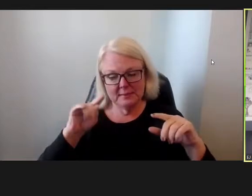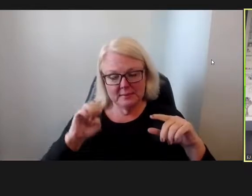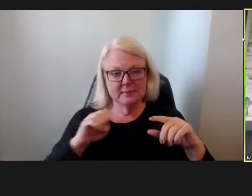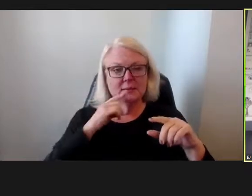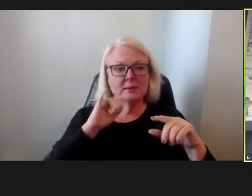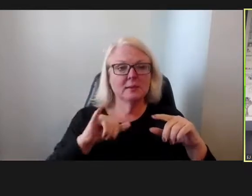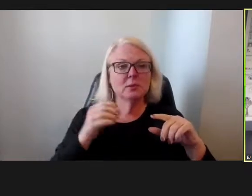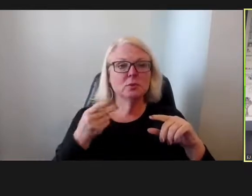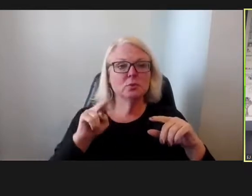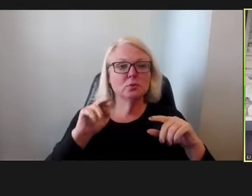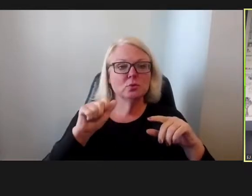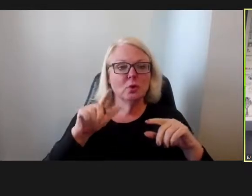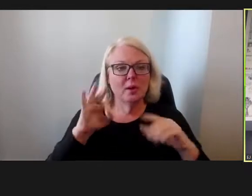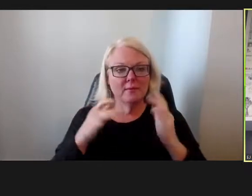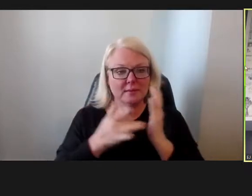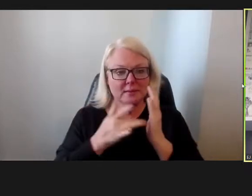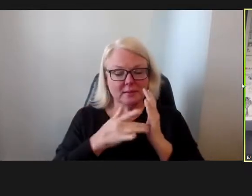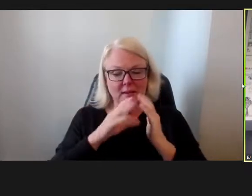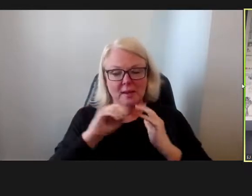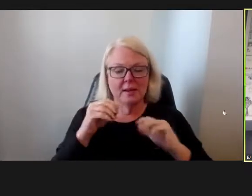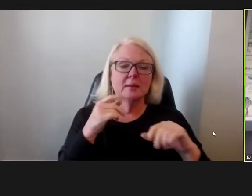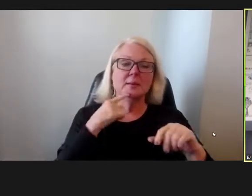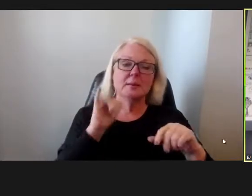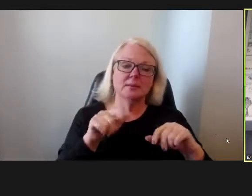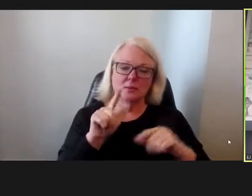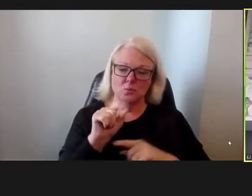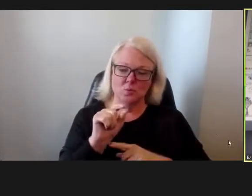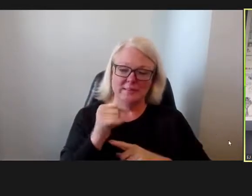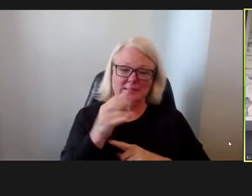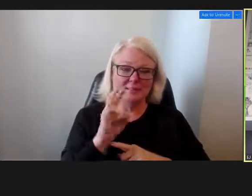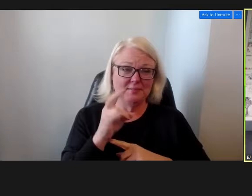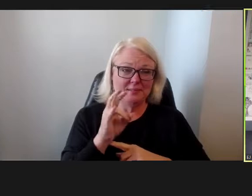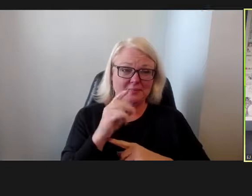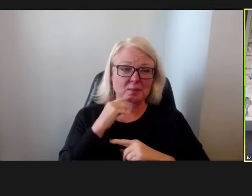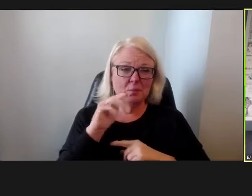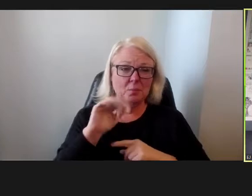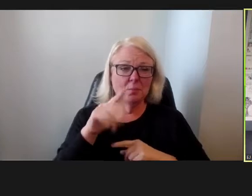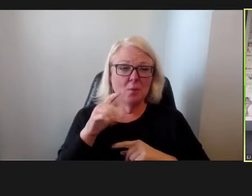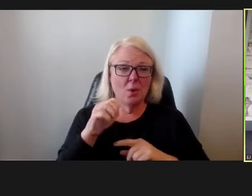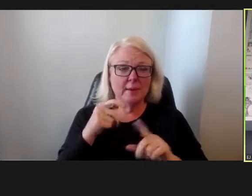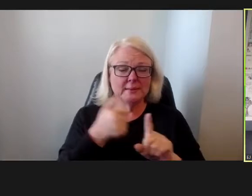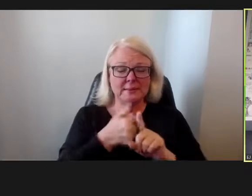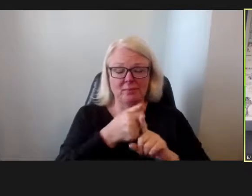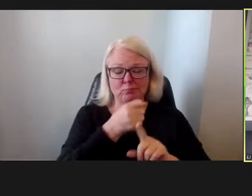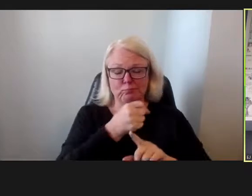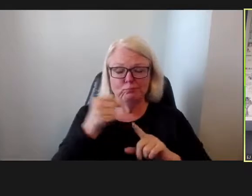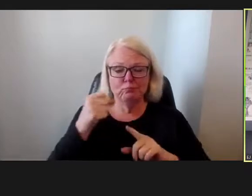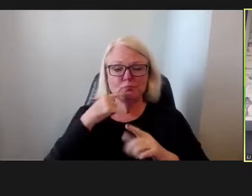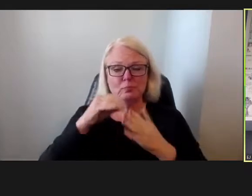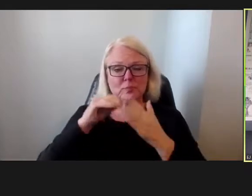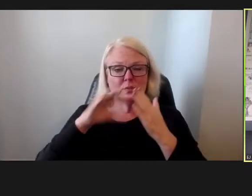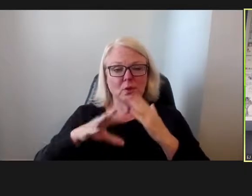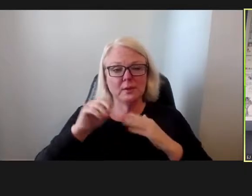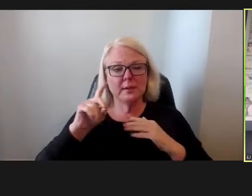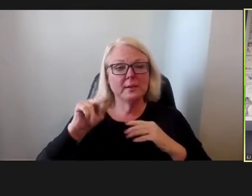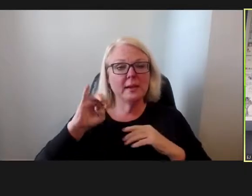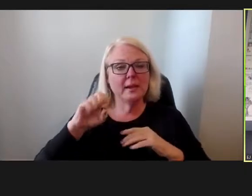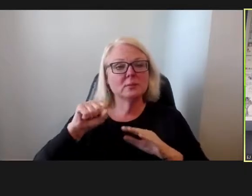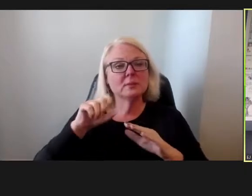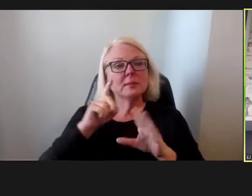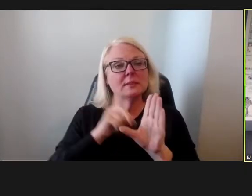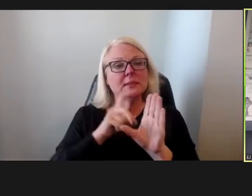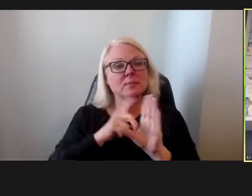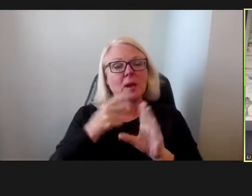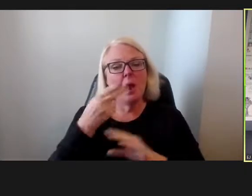of rhetoric, technology, and pedagogy. In 2017, Margaret was inducted into the Susan M. Daniels Disability Mentoring Hall